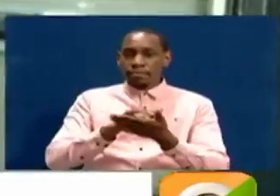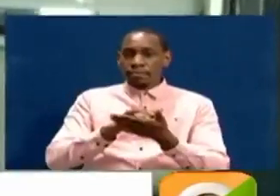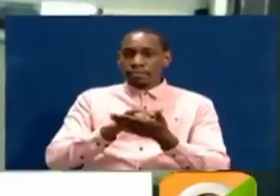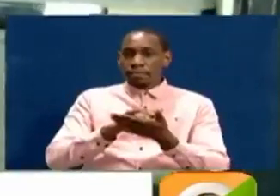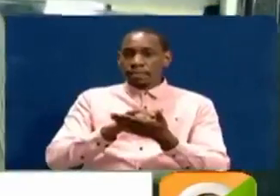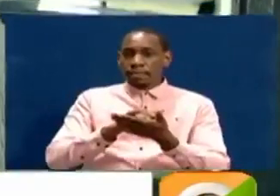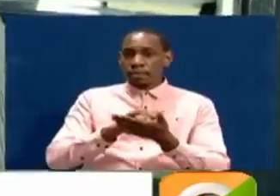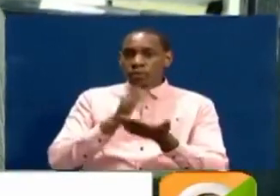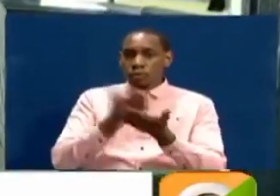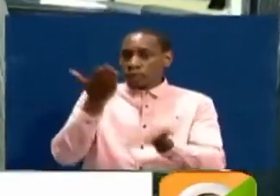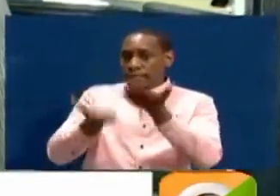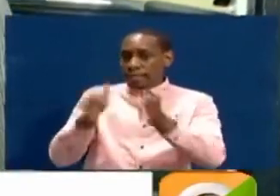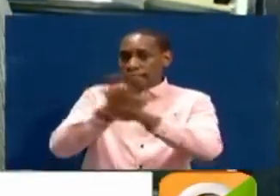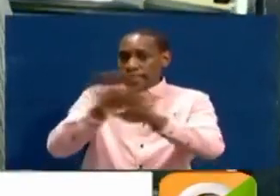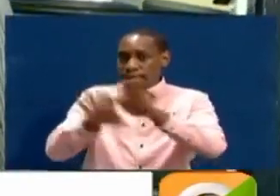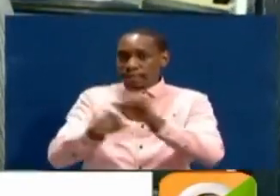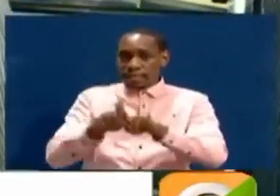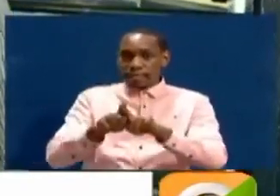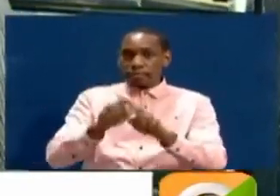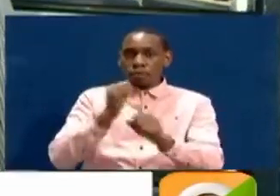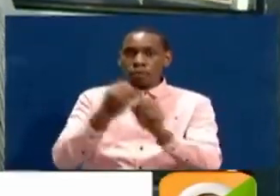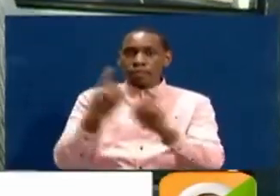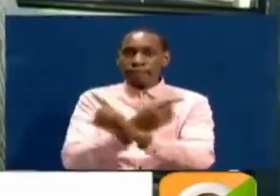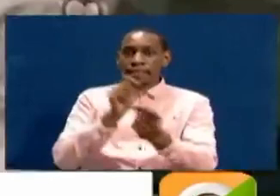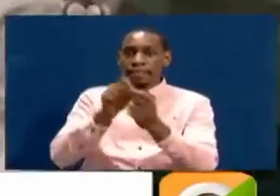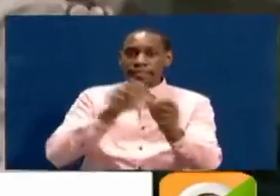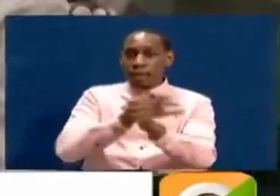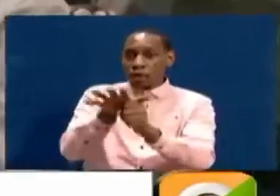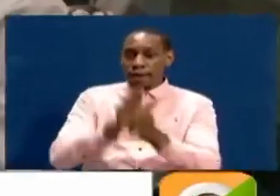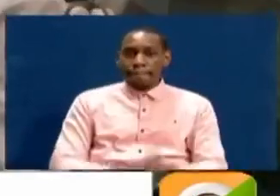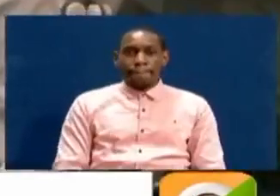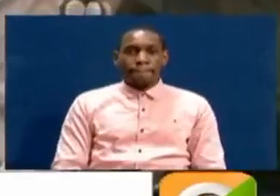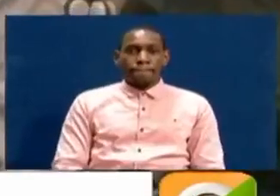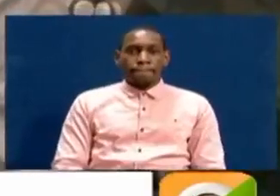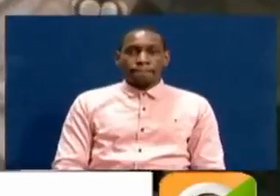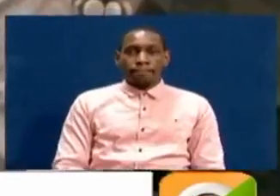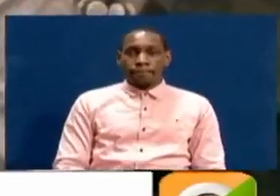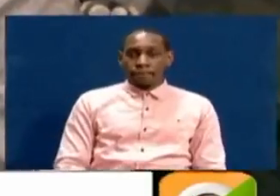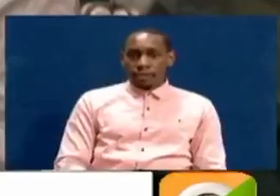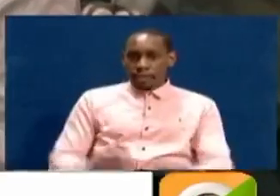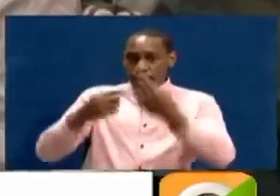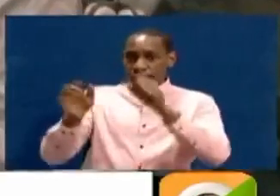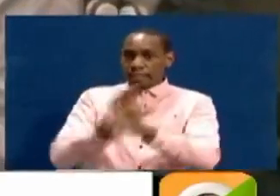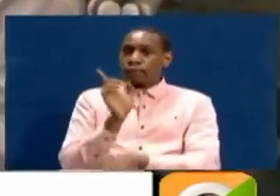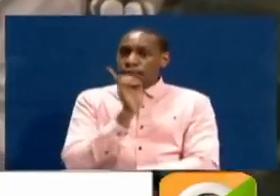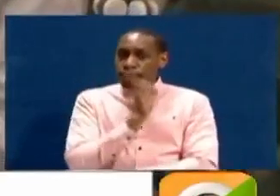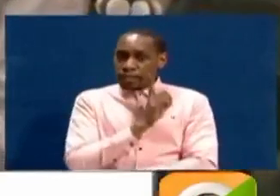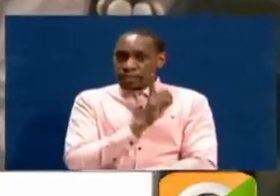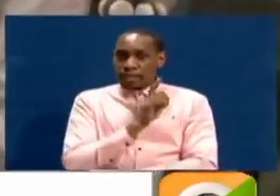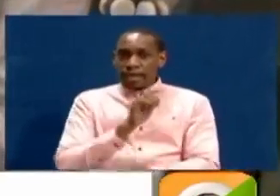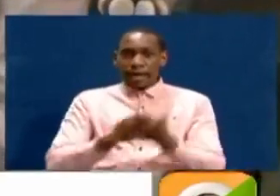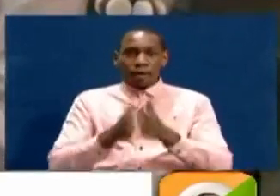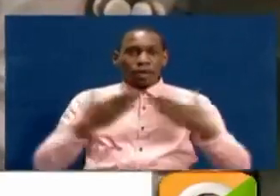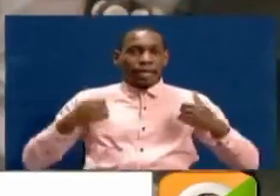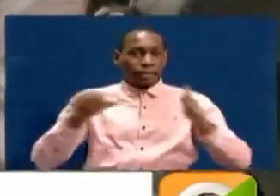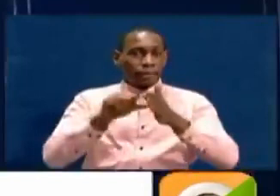function test? So we assess for all this. We also do a baseline test for COVID-19. Having successfully completed that with no